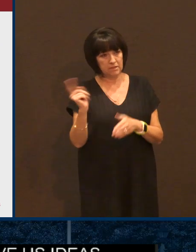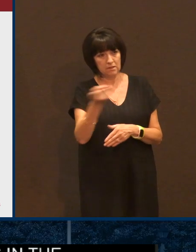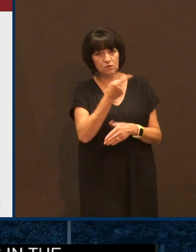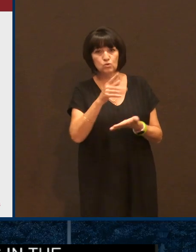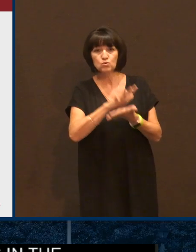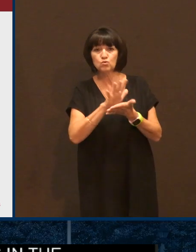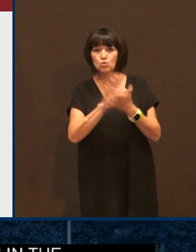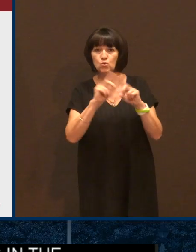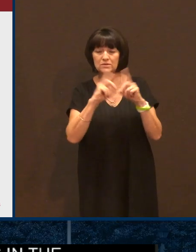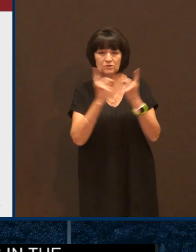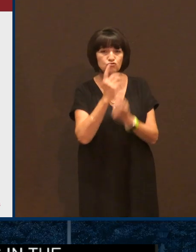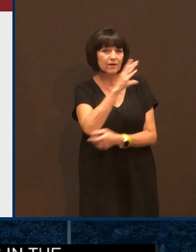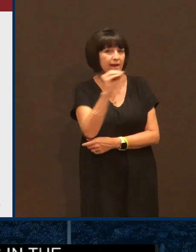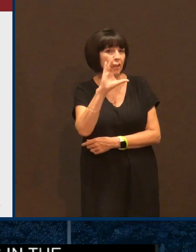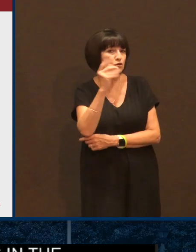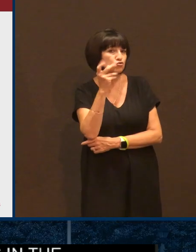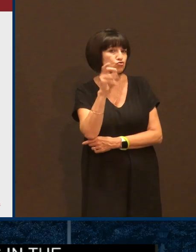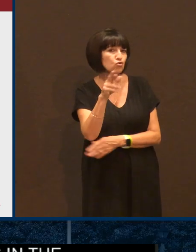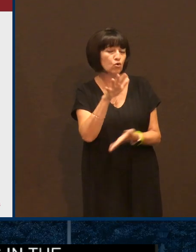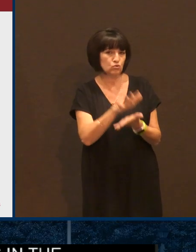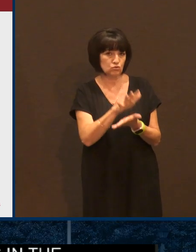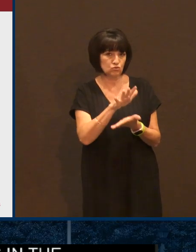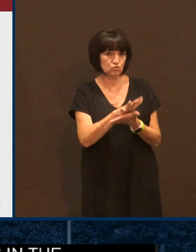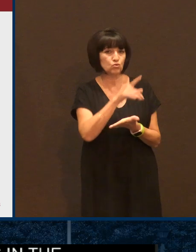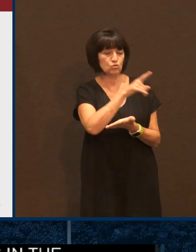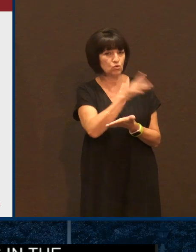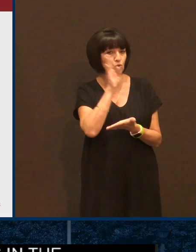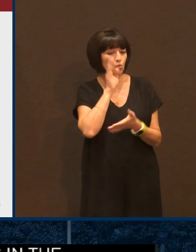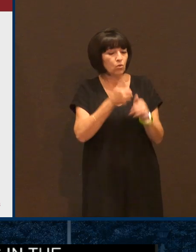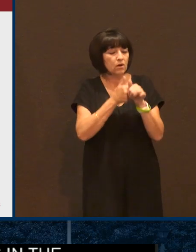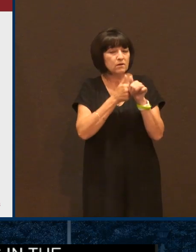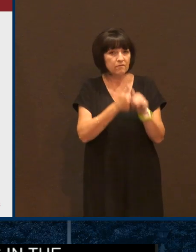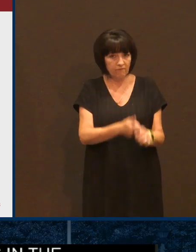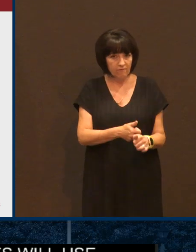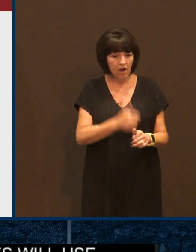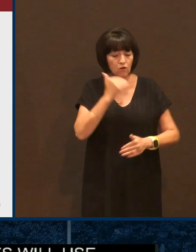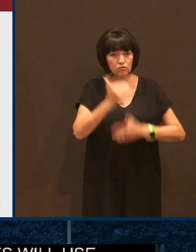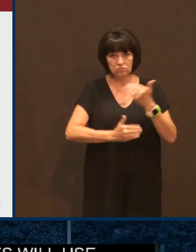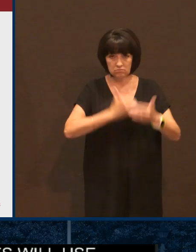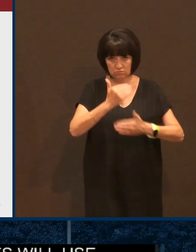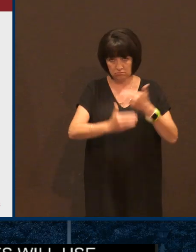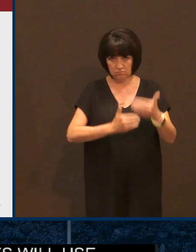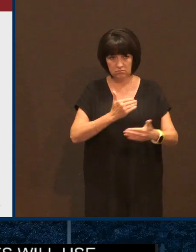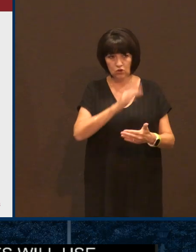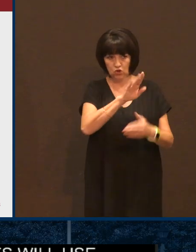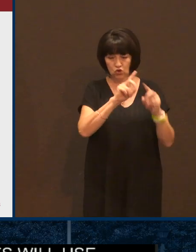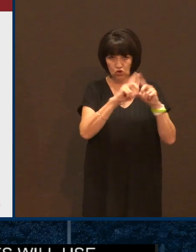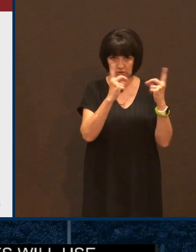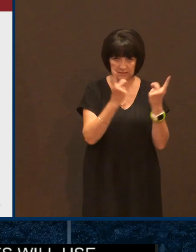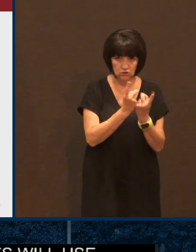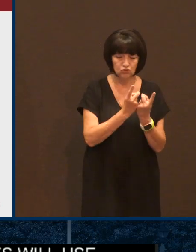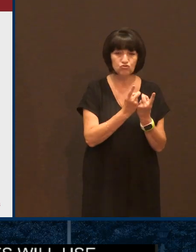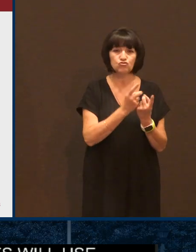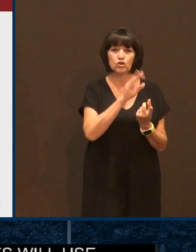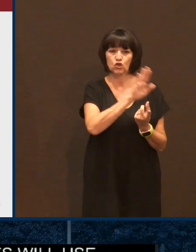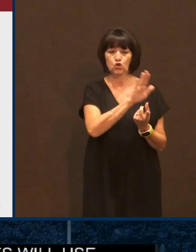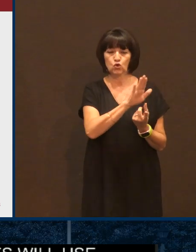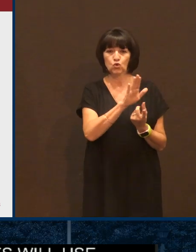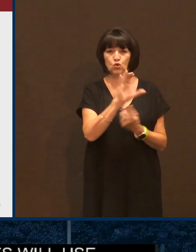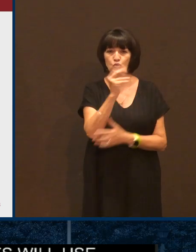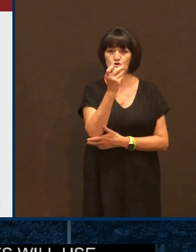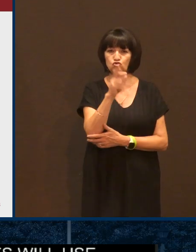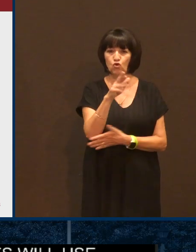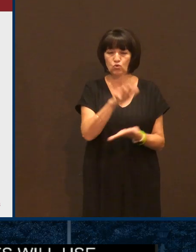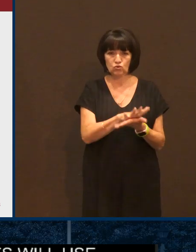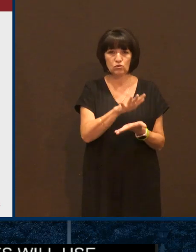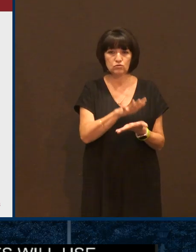the continued development of the plans in their individual districts or charters. And if we think about it,